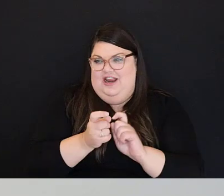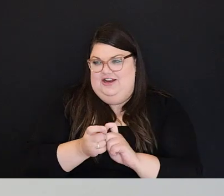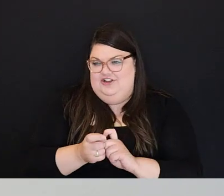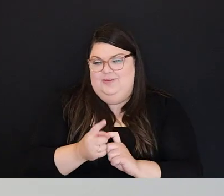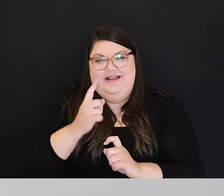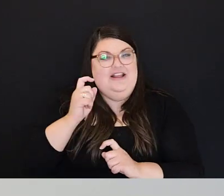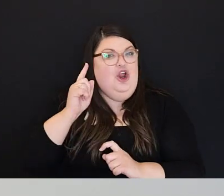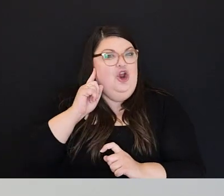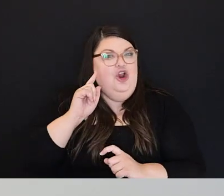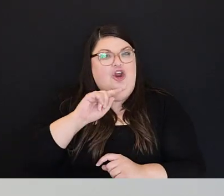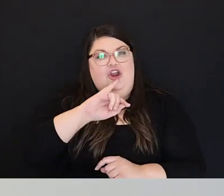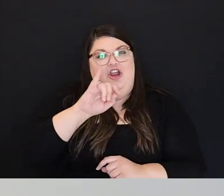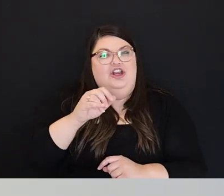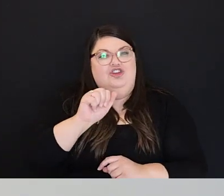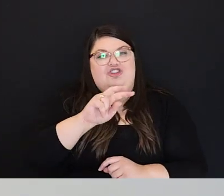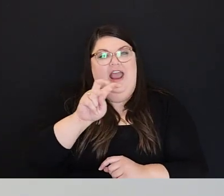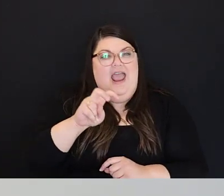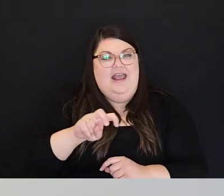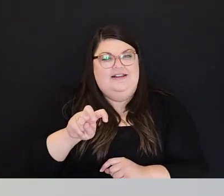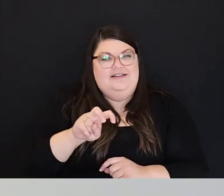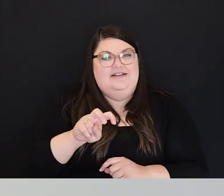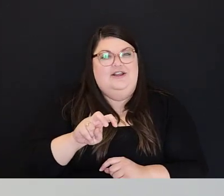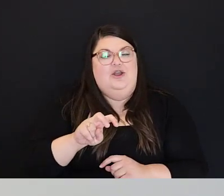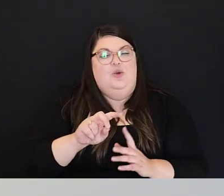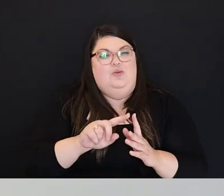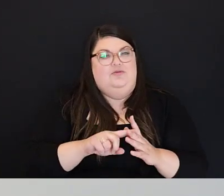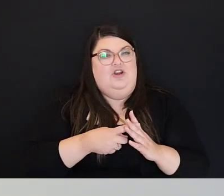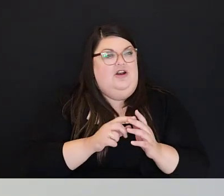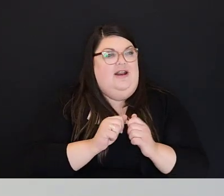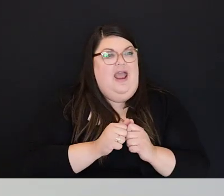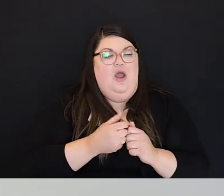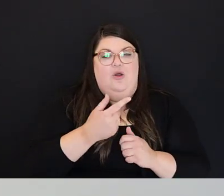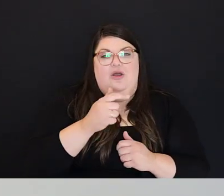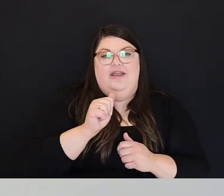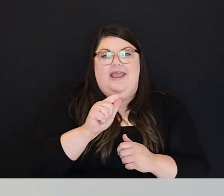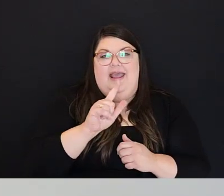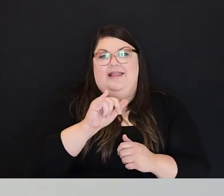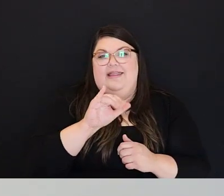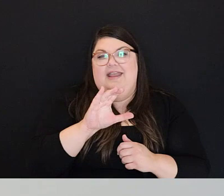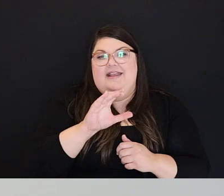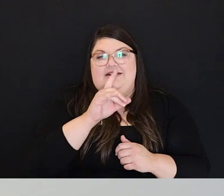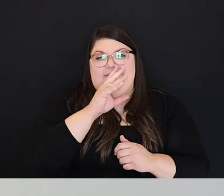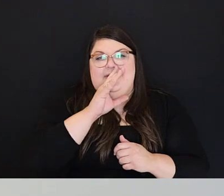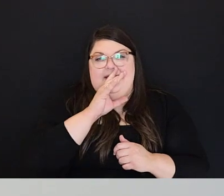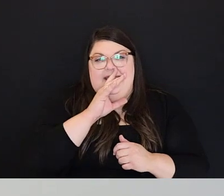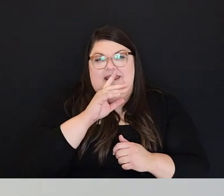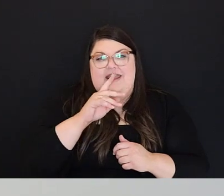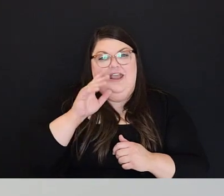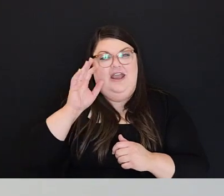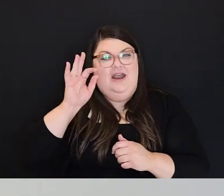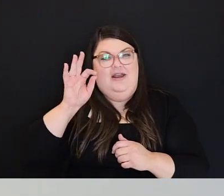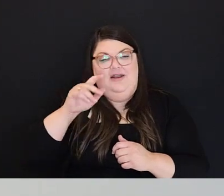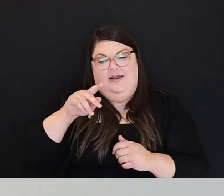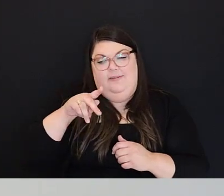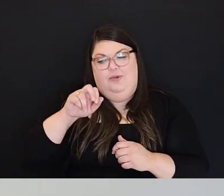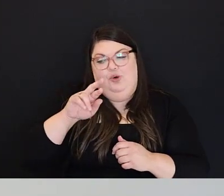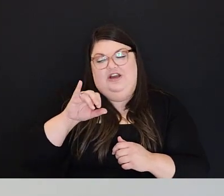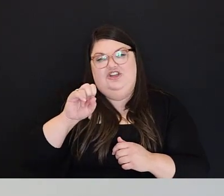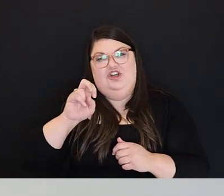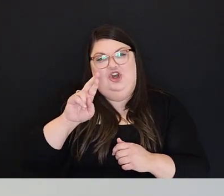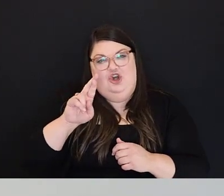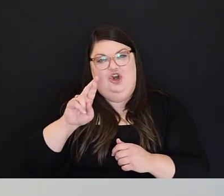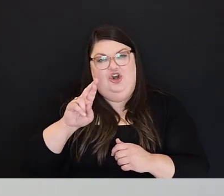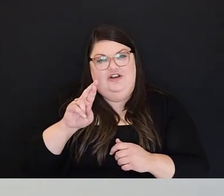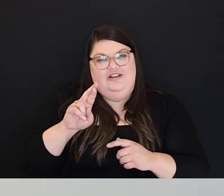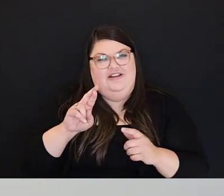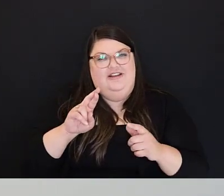that jazz was birthed through Gaelic-speaking parishioners in back line singing on the Isle of